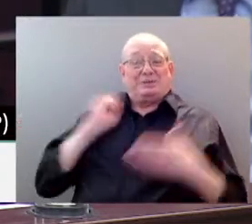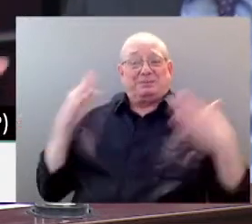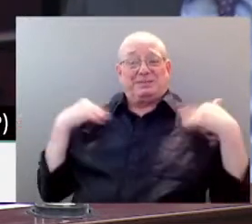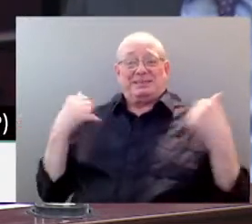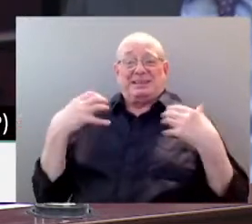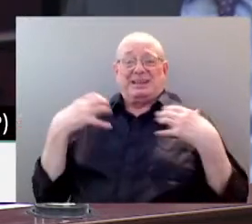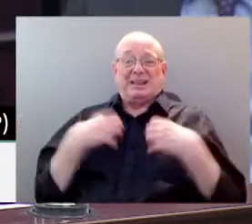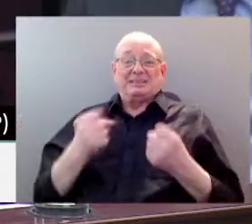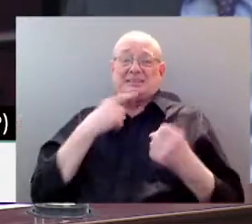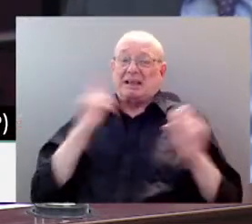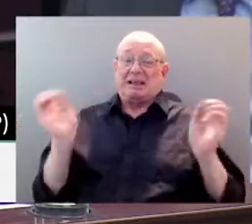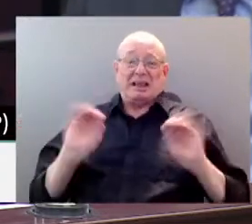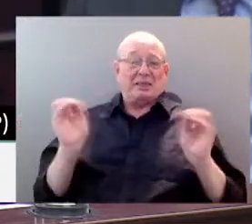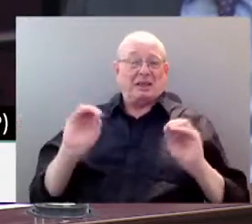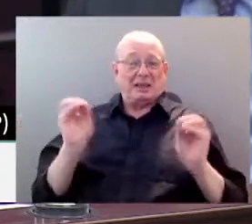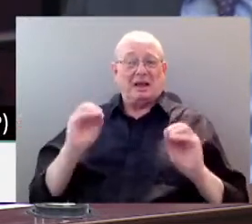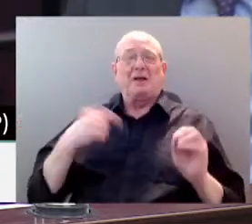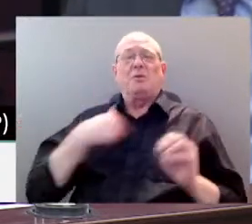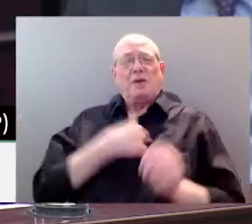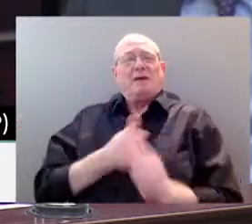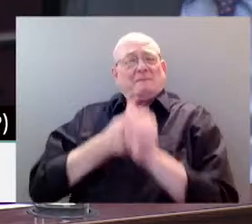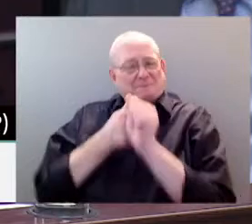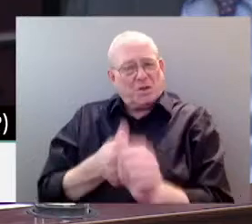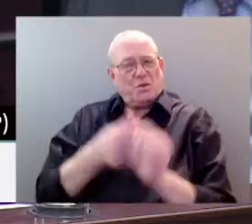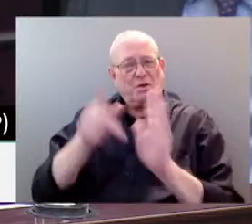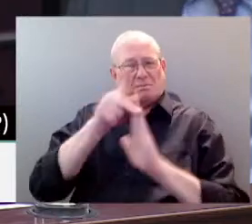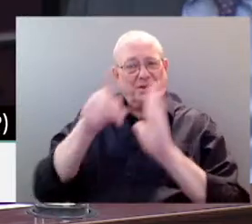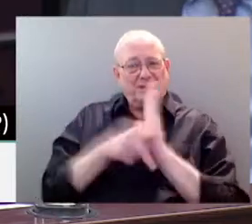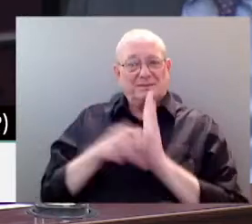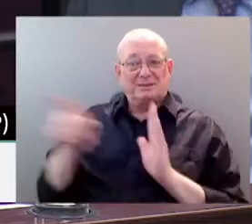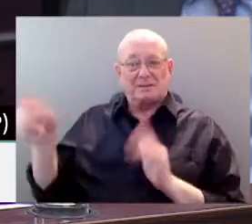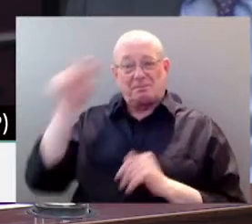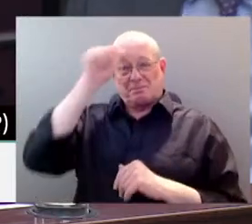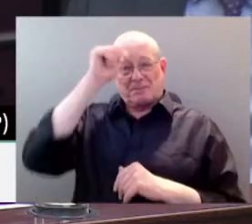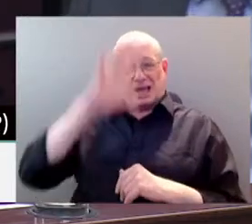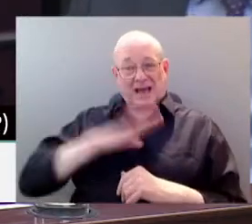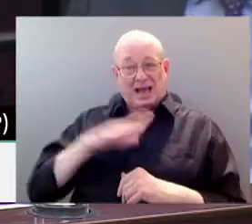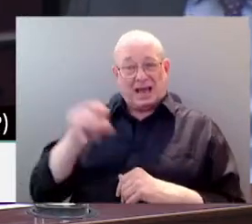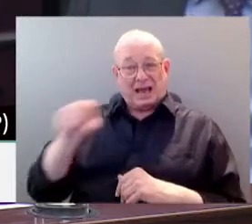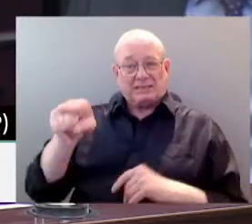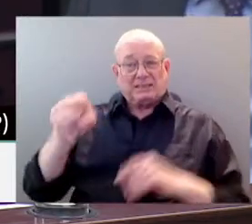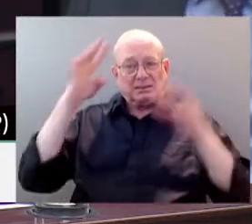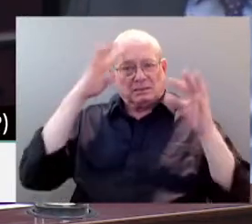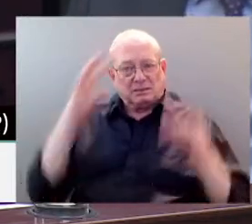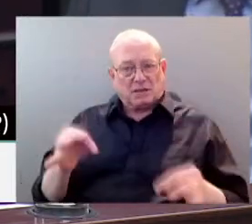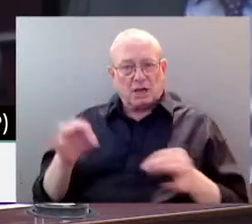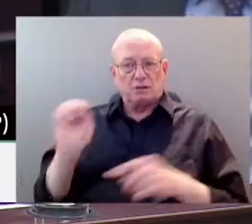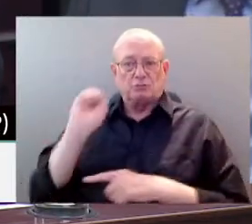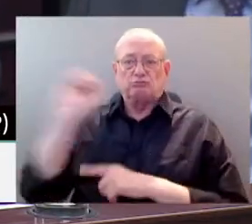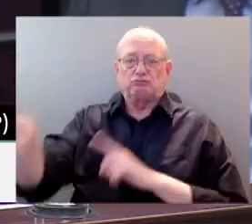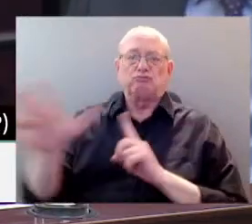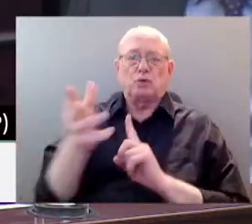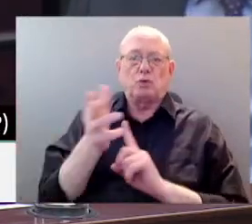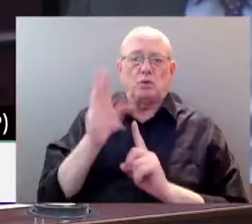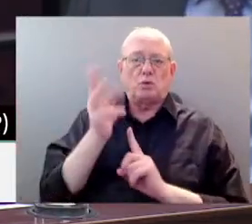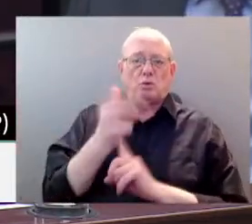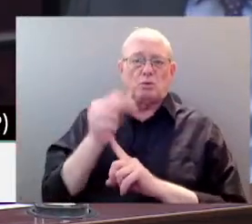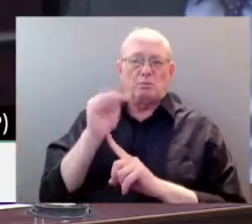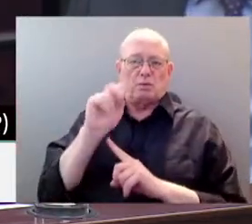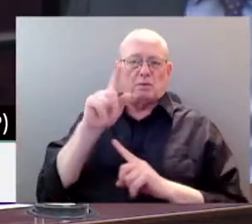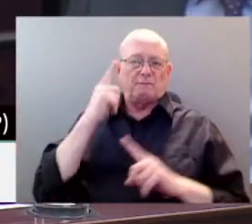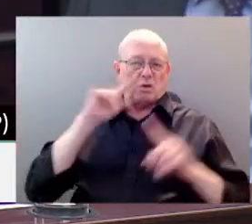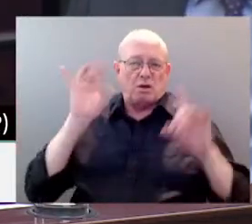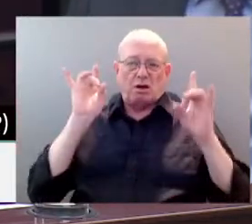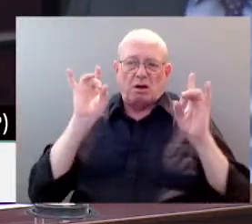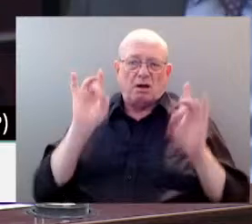followed and that Mr canf chose to be dumped in a motel where he received such abysmal treatment that he was readmitted to the ER so